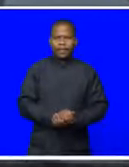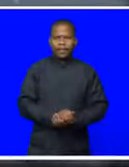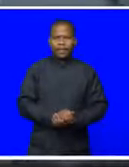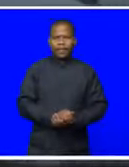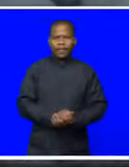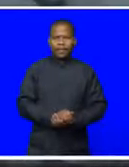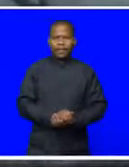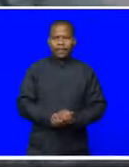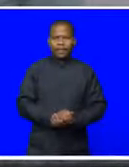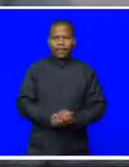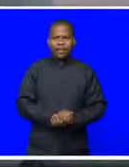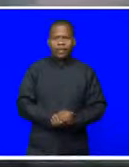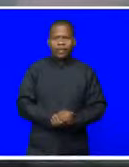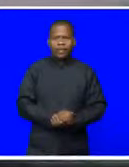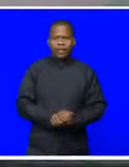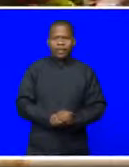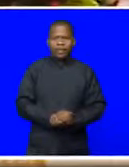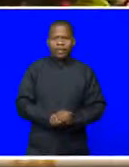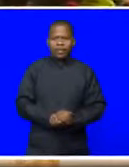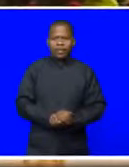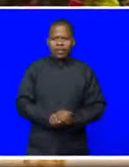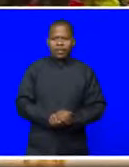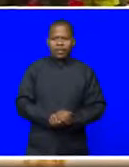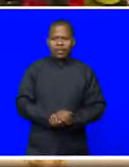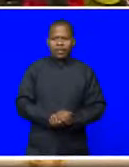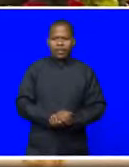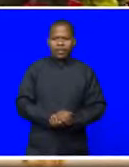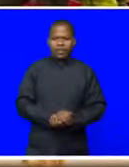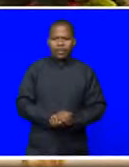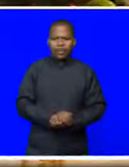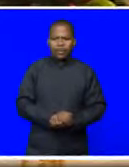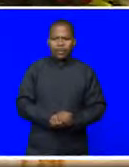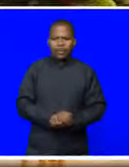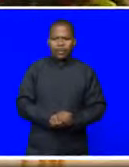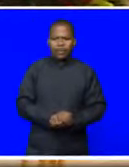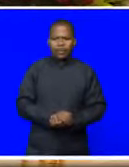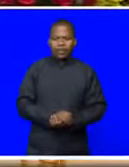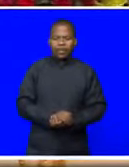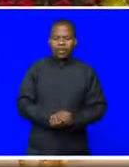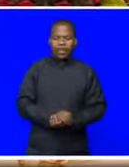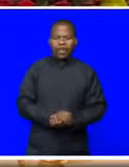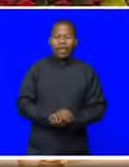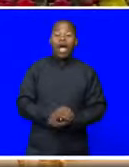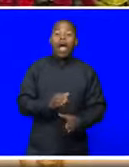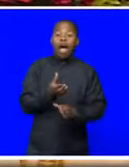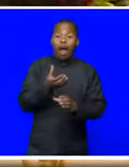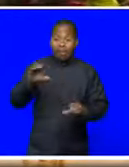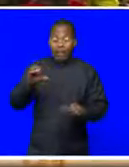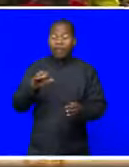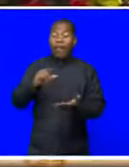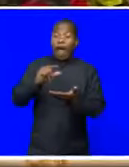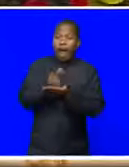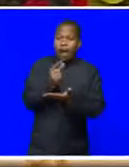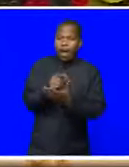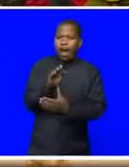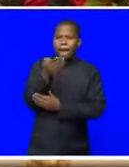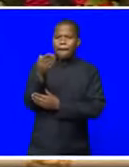the King at Lozita Palace. High Commissioner Designate of the Republic of Ghana, Your Majesty,